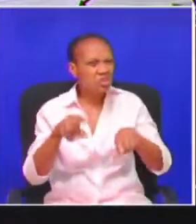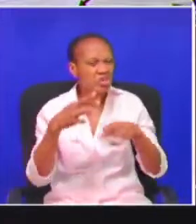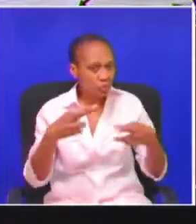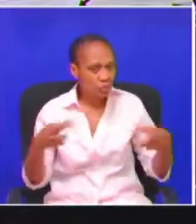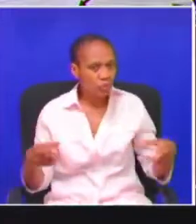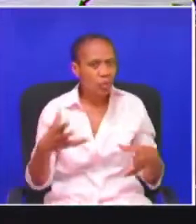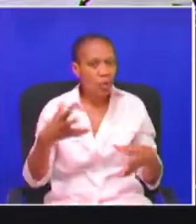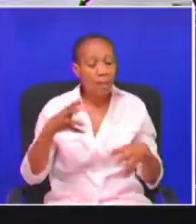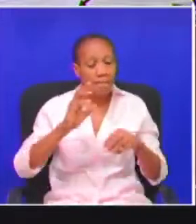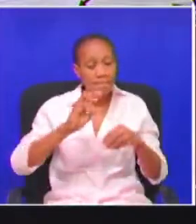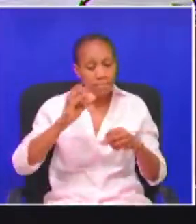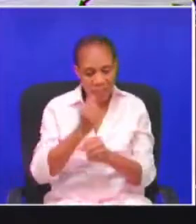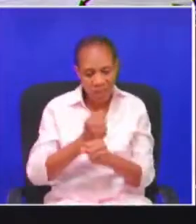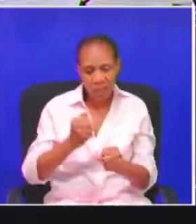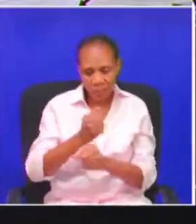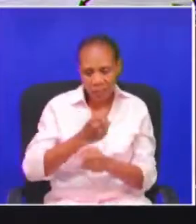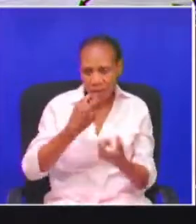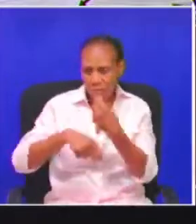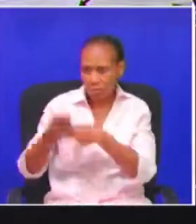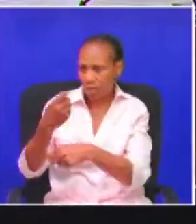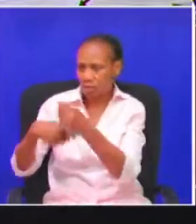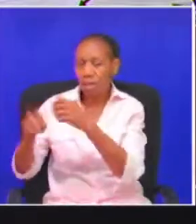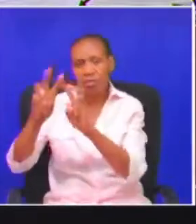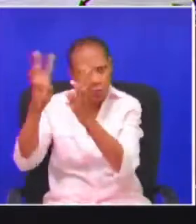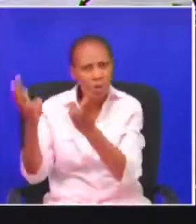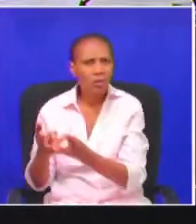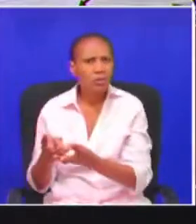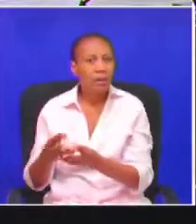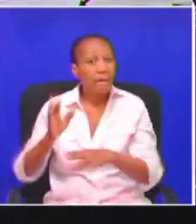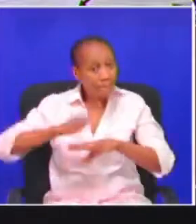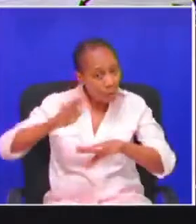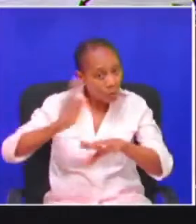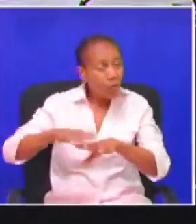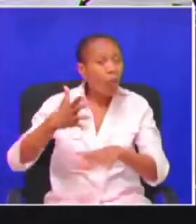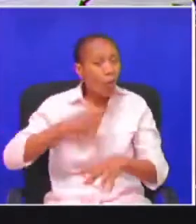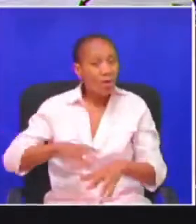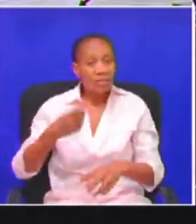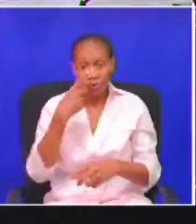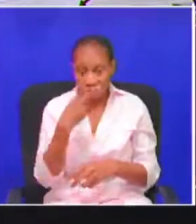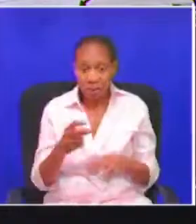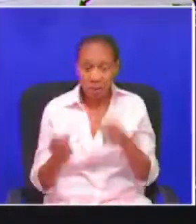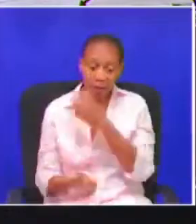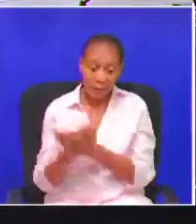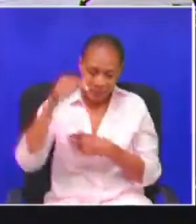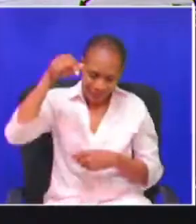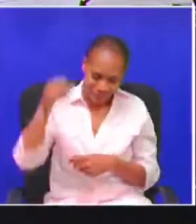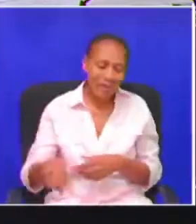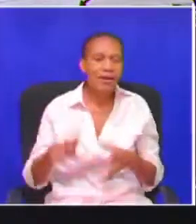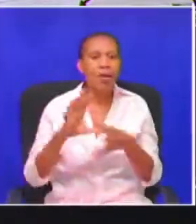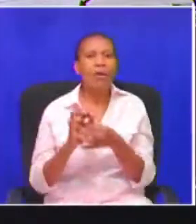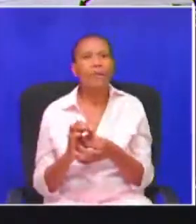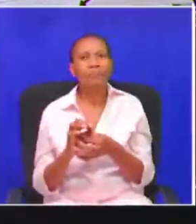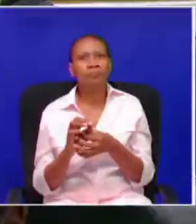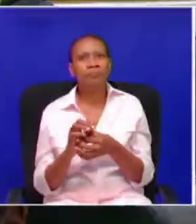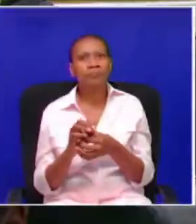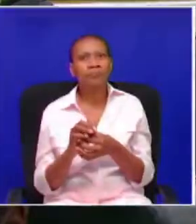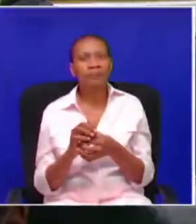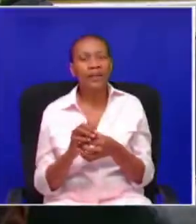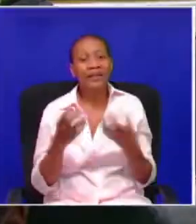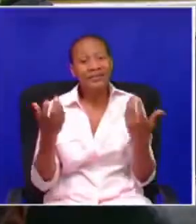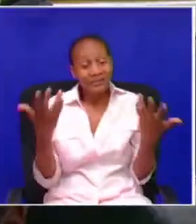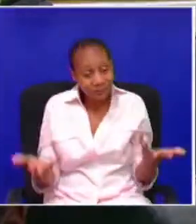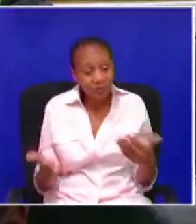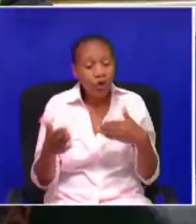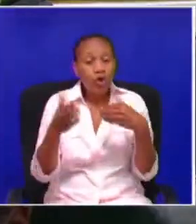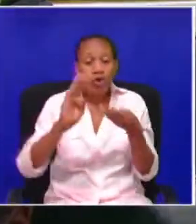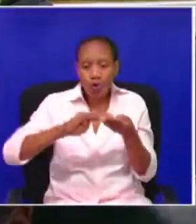see more and more of that value being processed here, and particularly closer to the communities